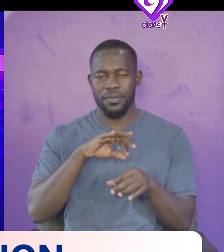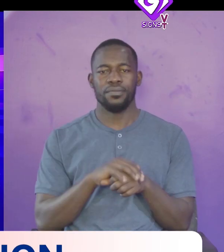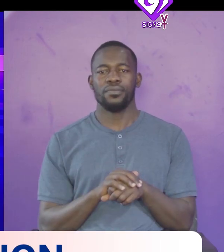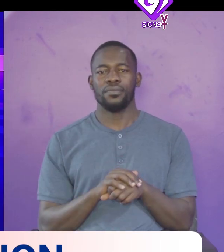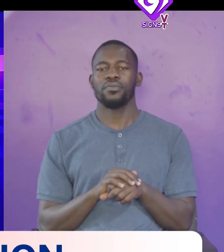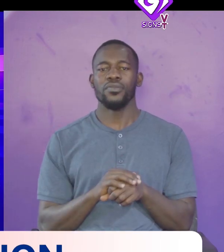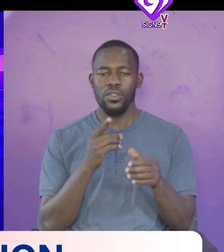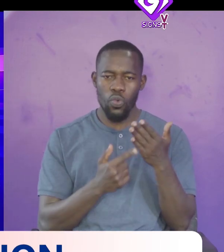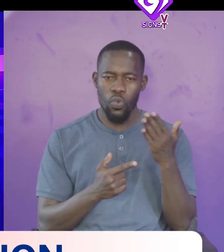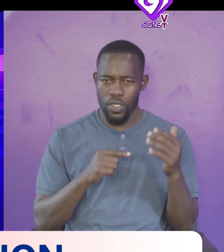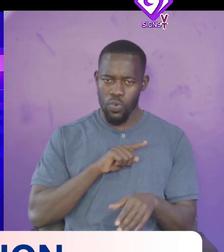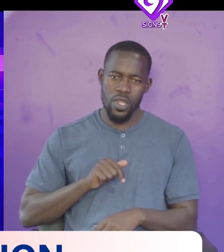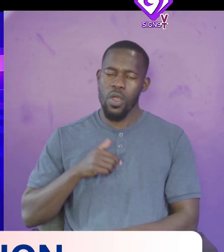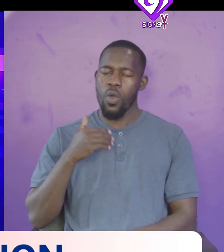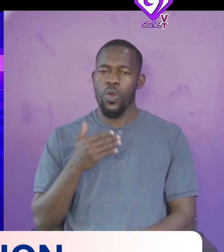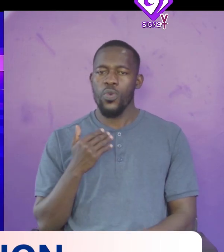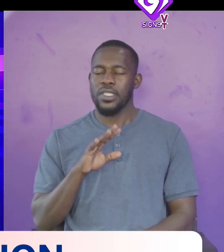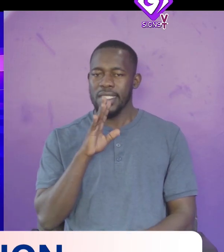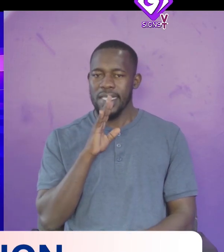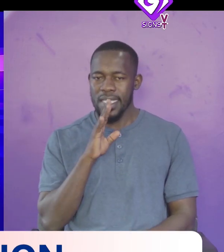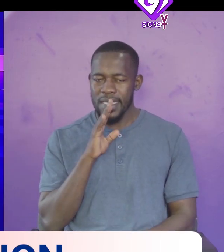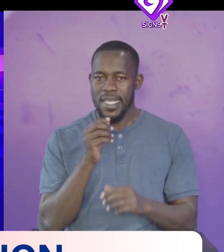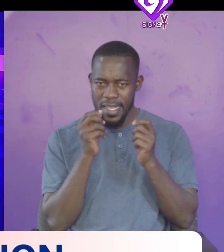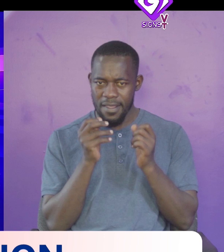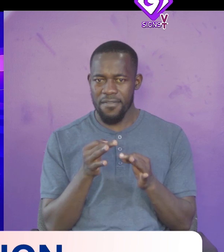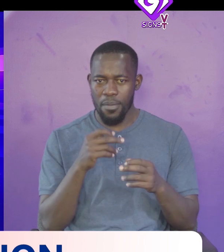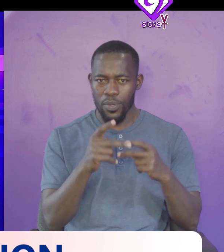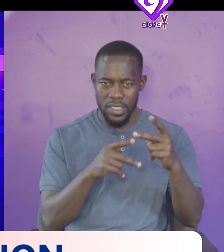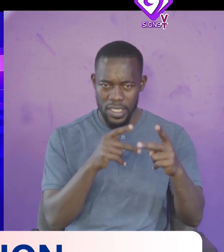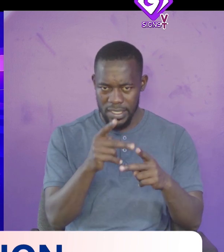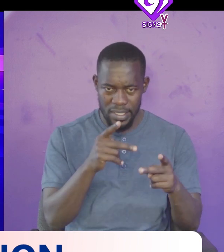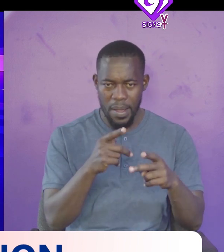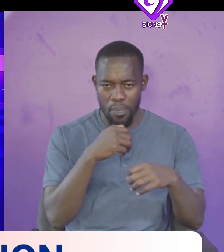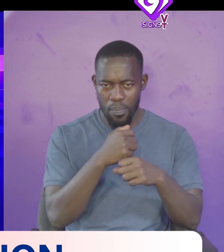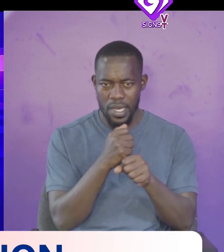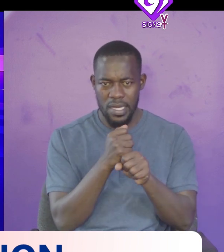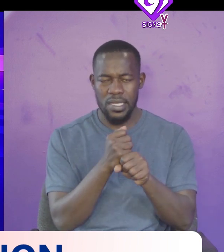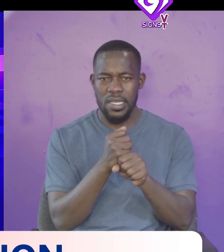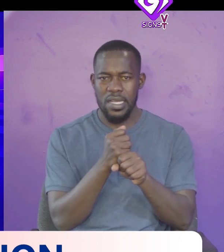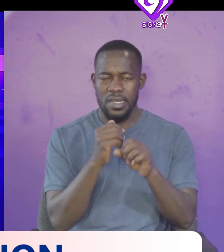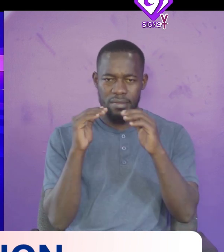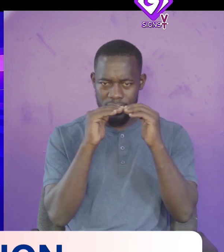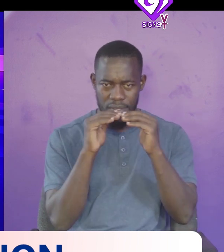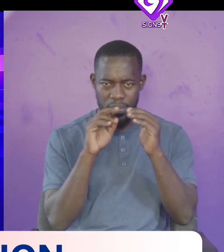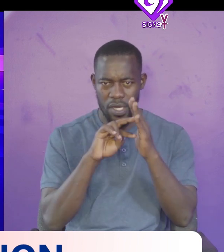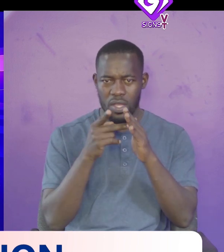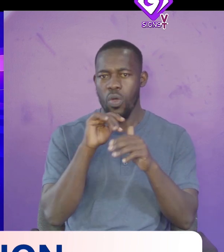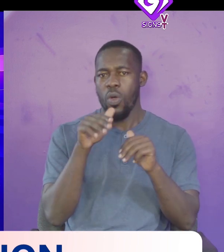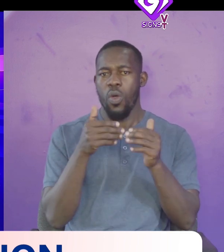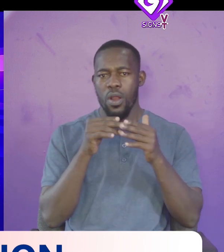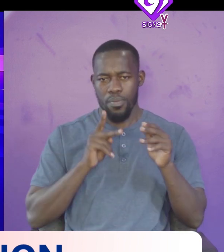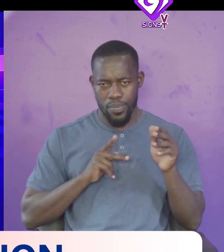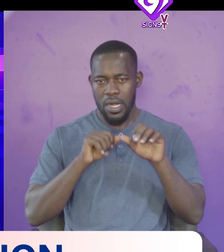all along. That the processes, if they are made to allow people to participate, yes, then these people would have